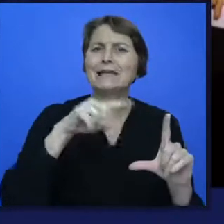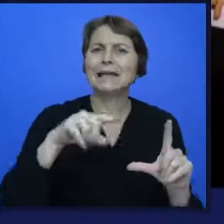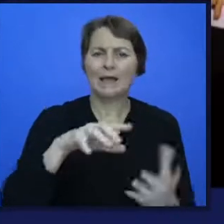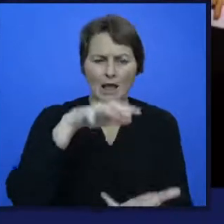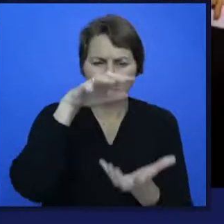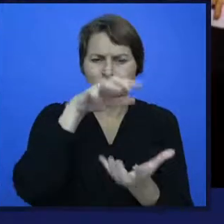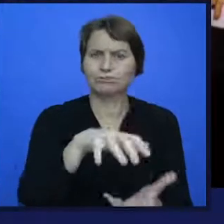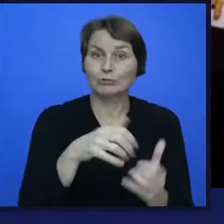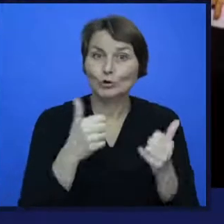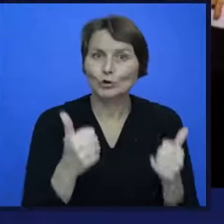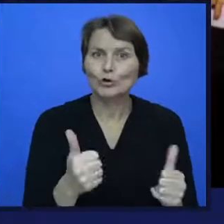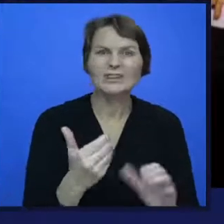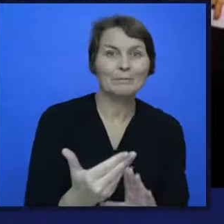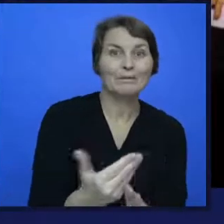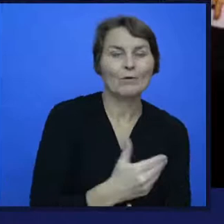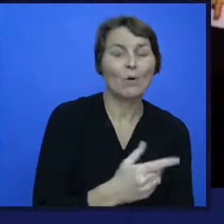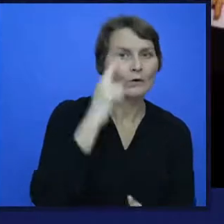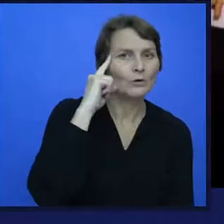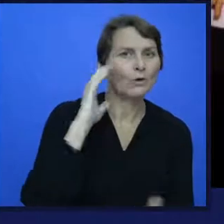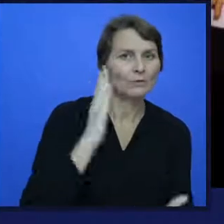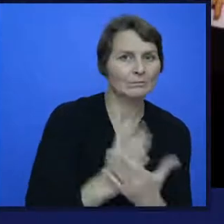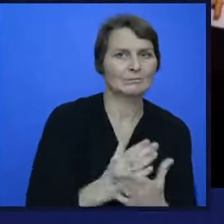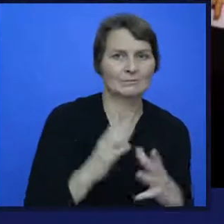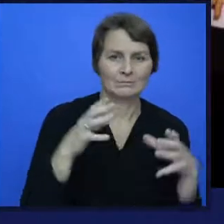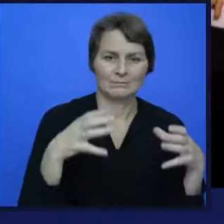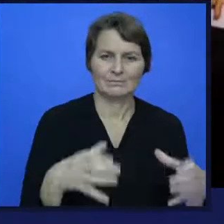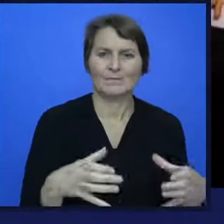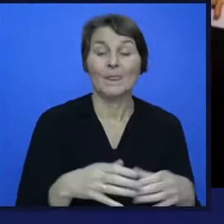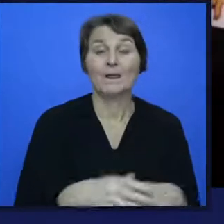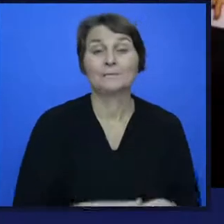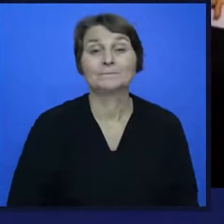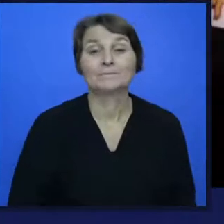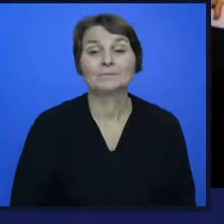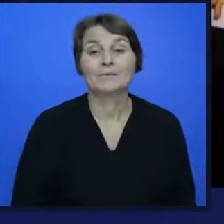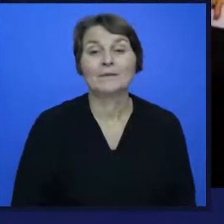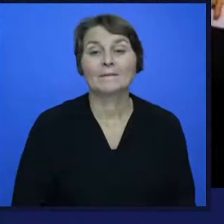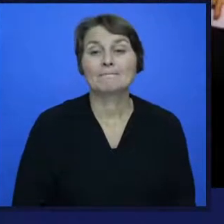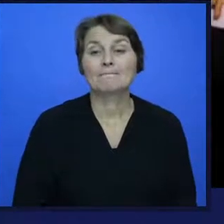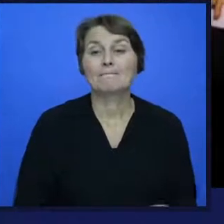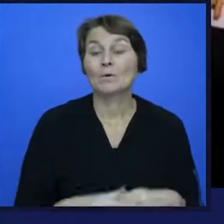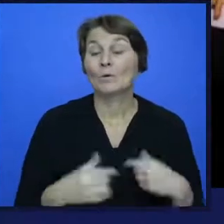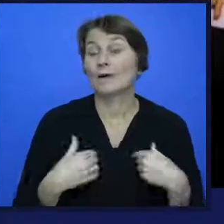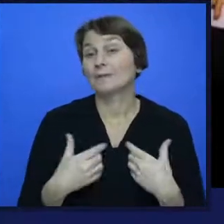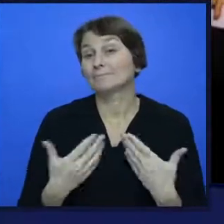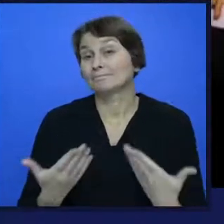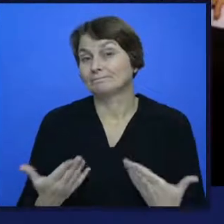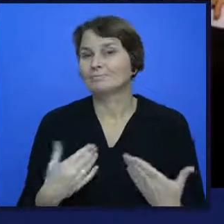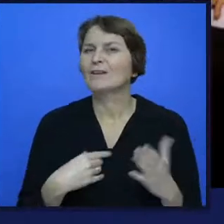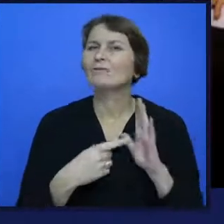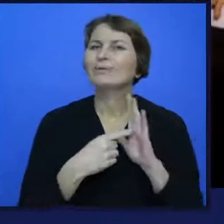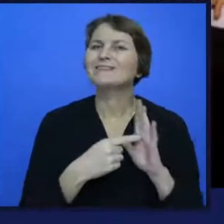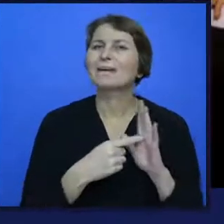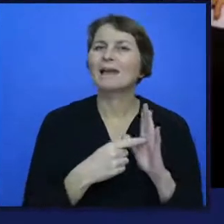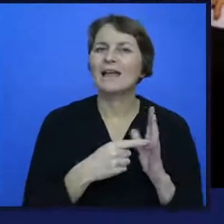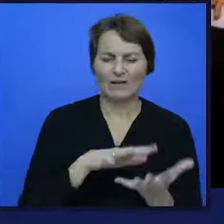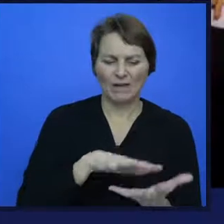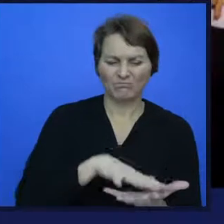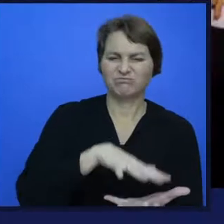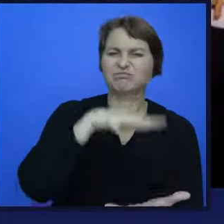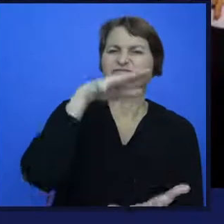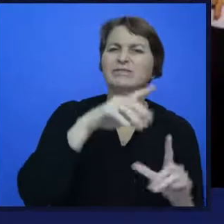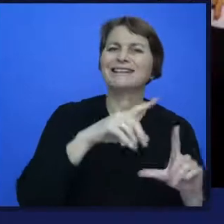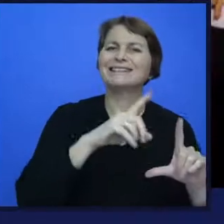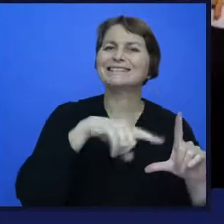right? Especially when you have a ton of data that's not being looked at, that's a problem. I'll give you an example.